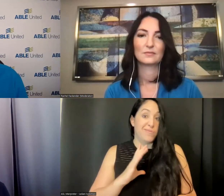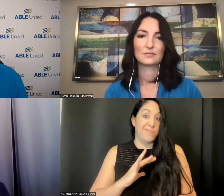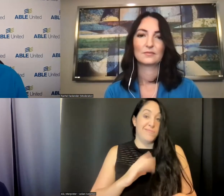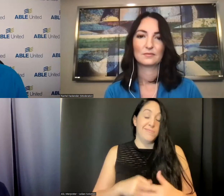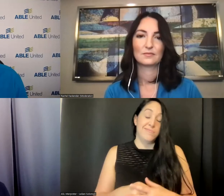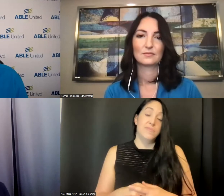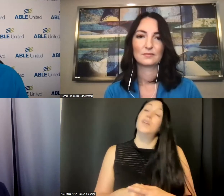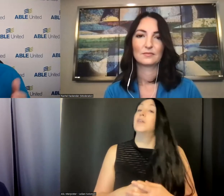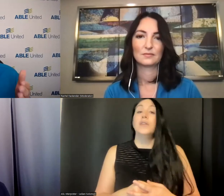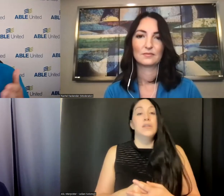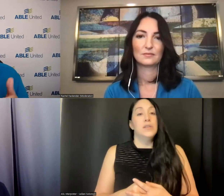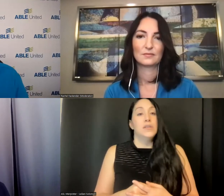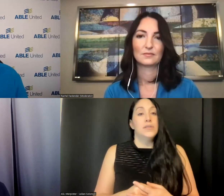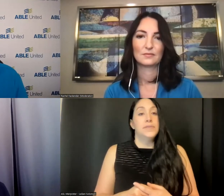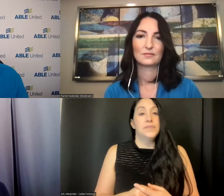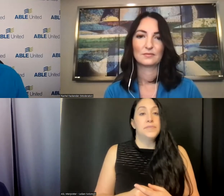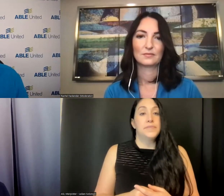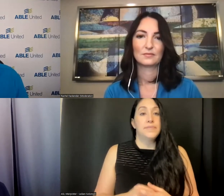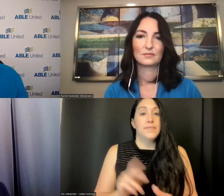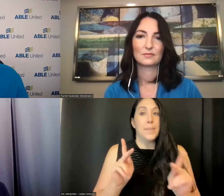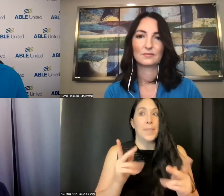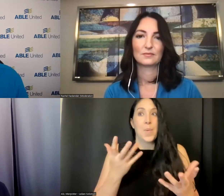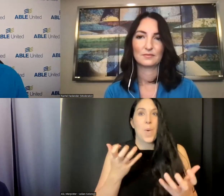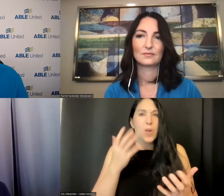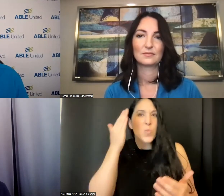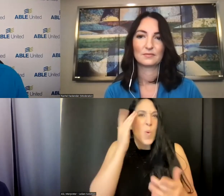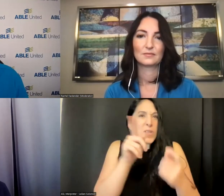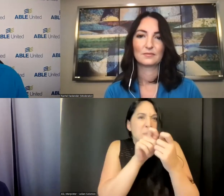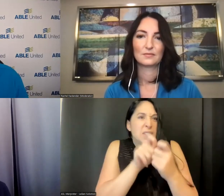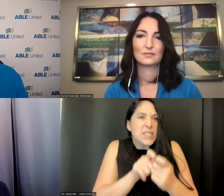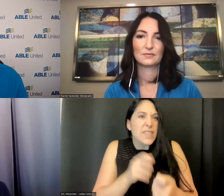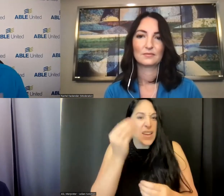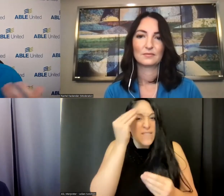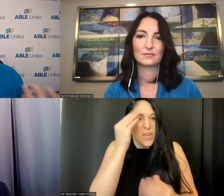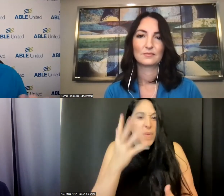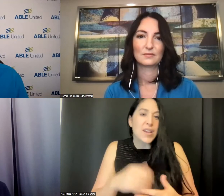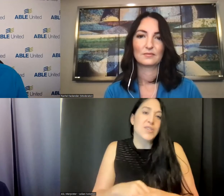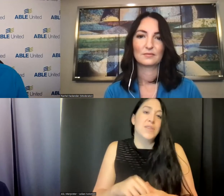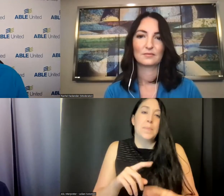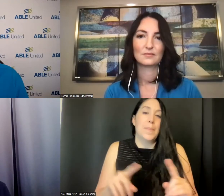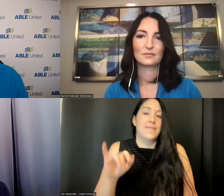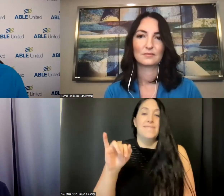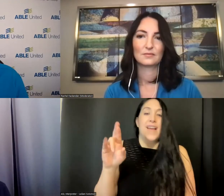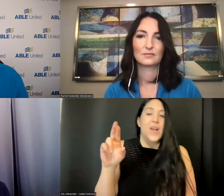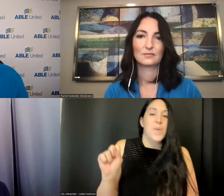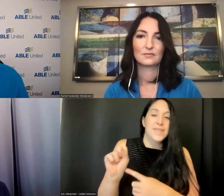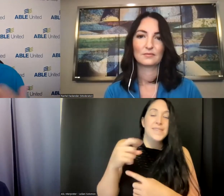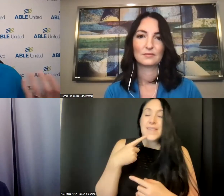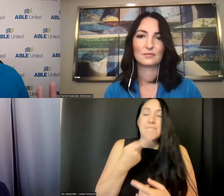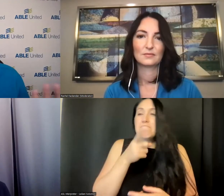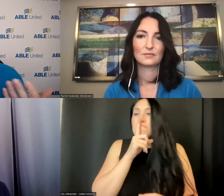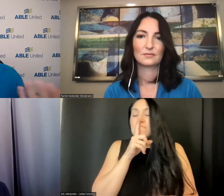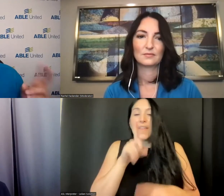get. People want specifics, and the Treasury and the IRS have said, no, we're not going to give you specifics, but it